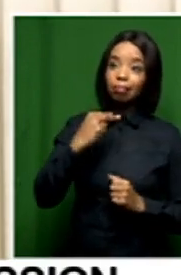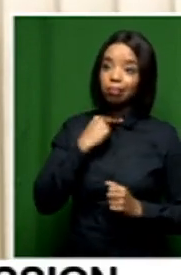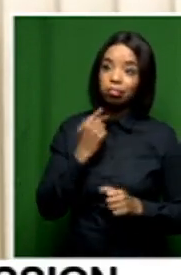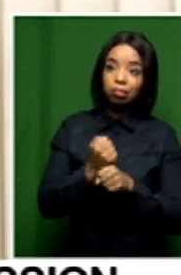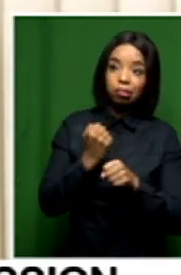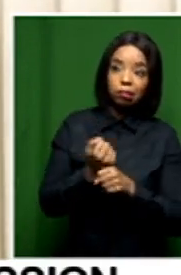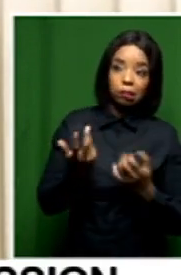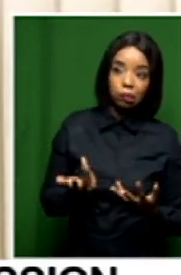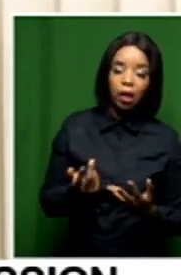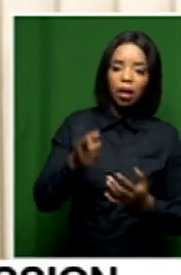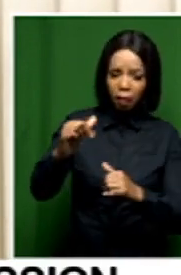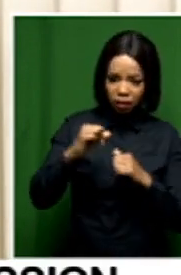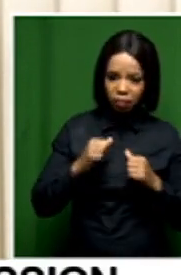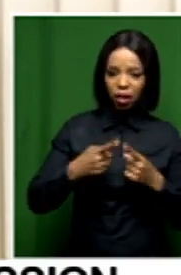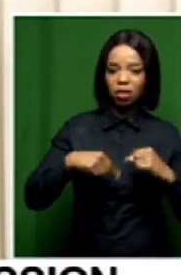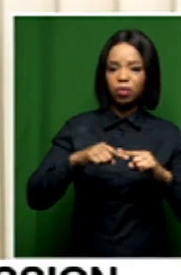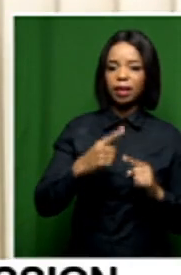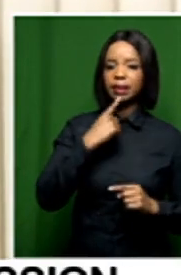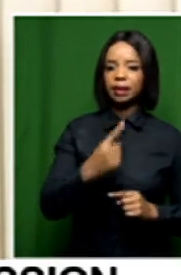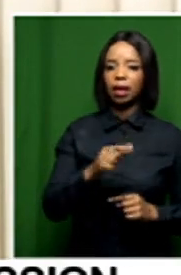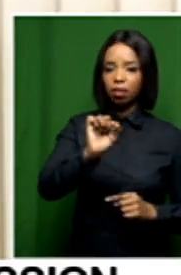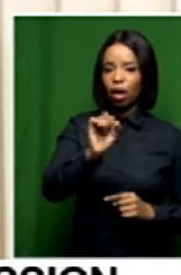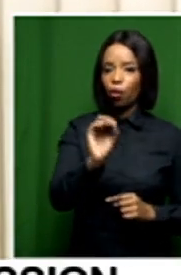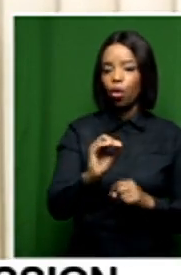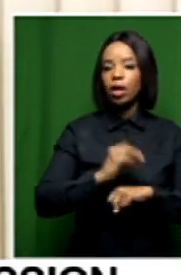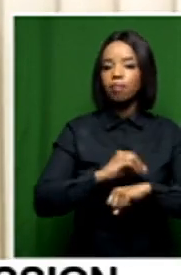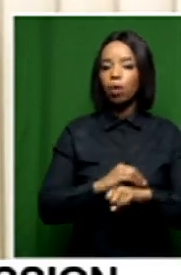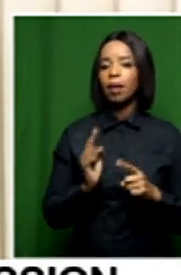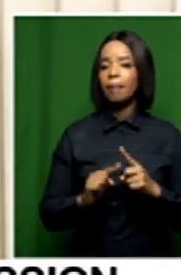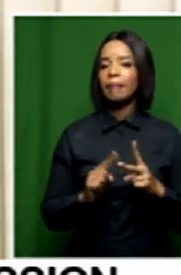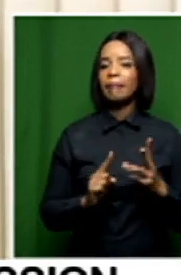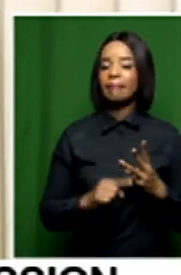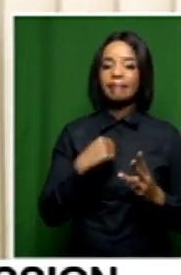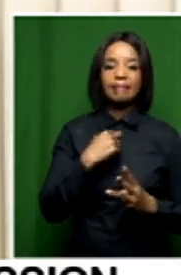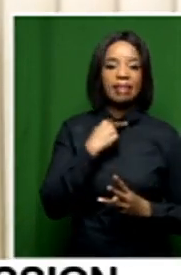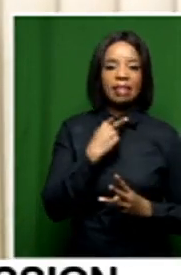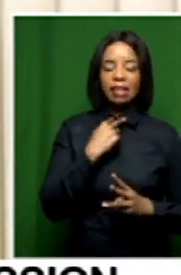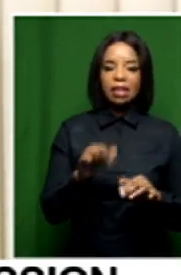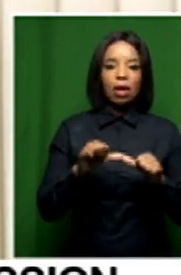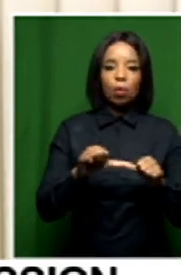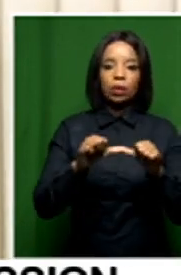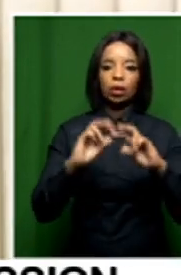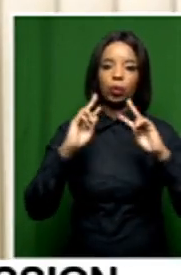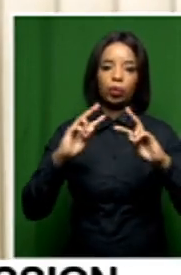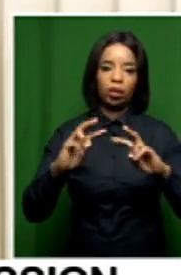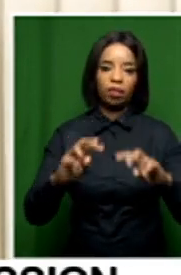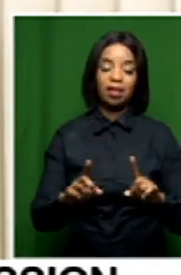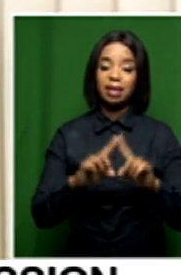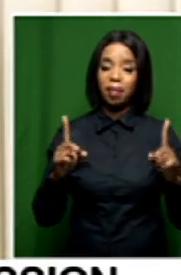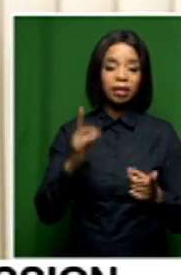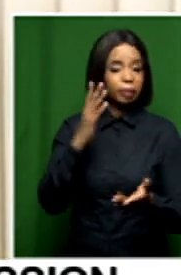are challenges that we have found and you can't prosecute even further. But it is definitely, it paints the